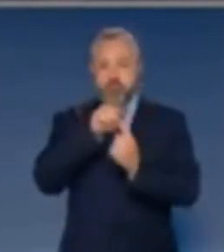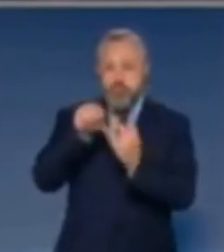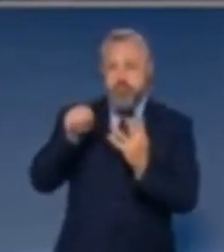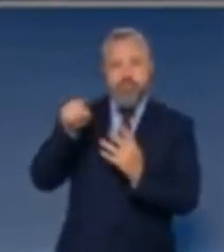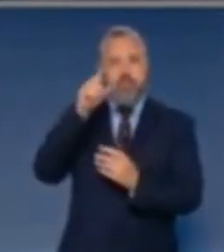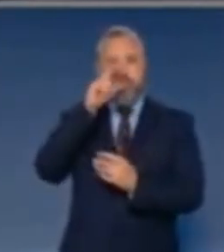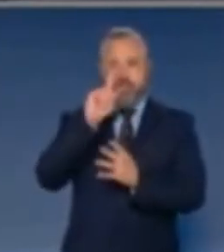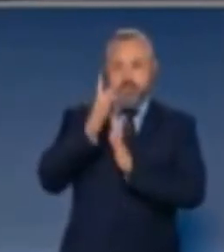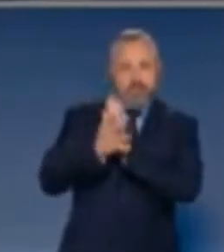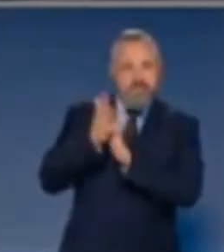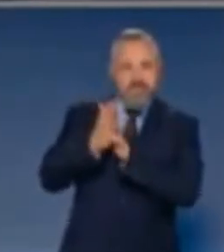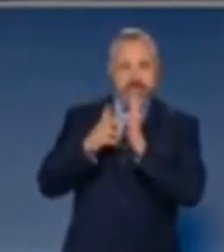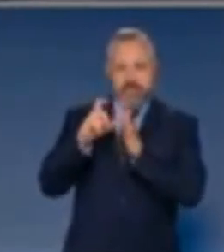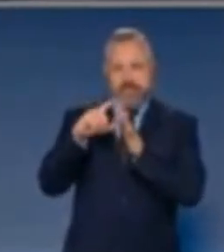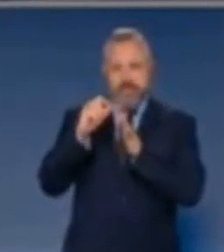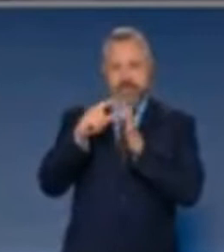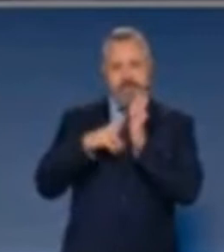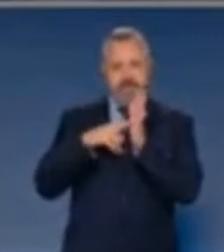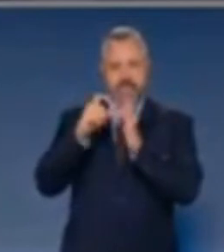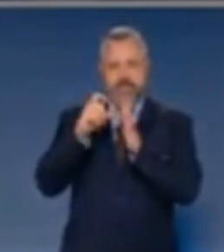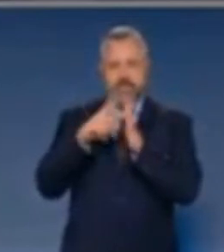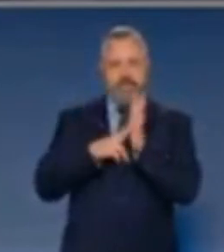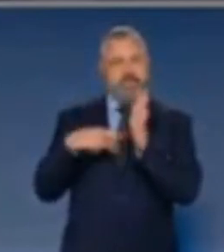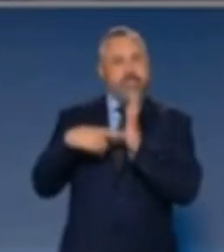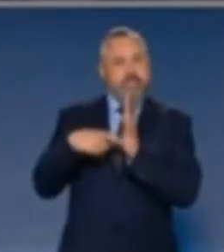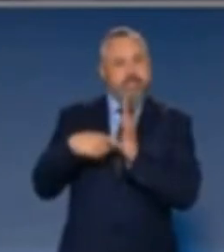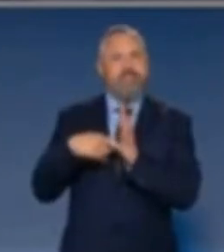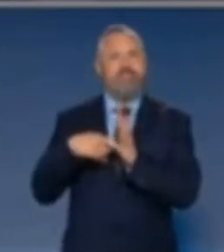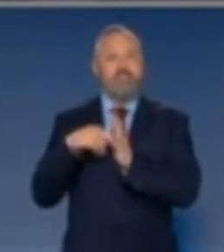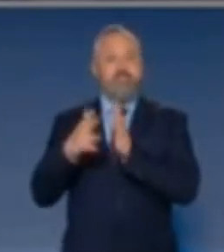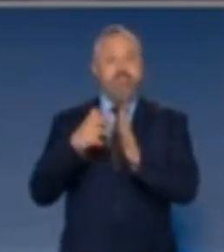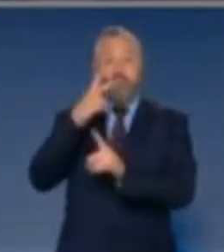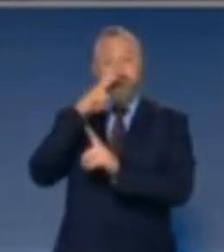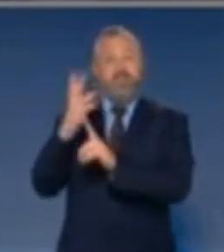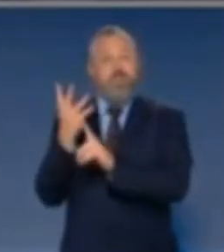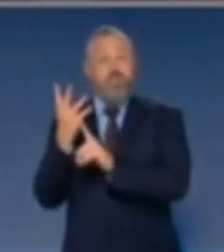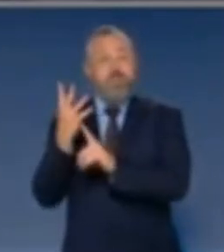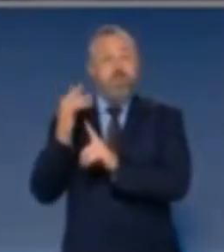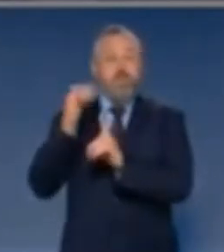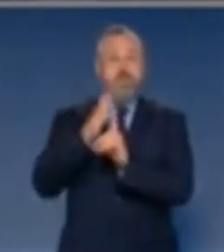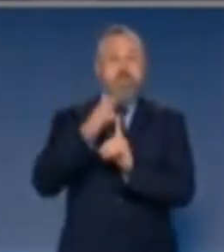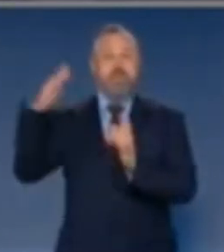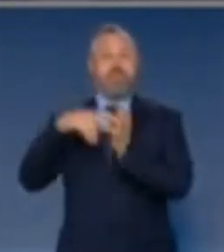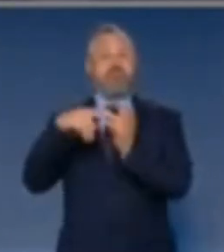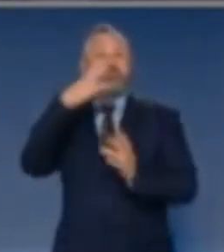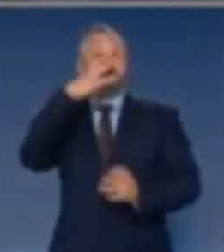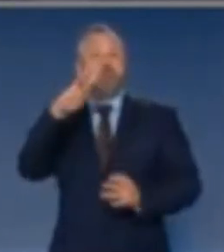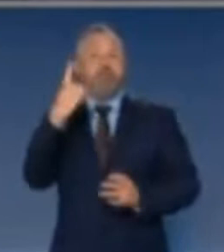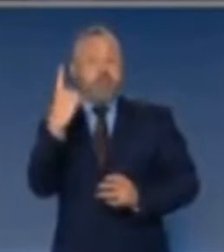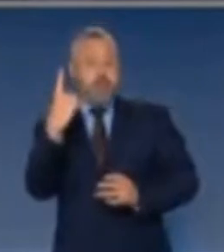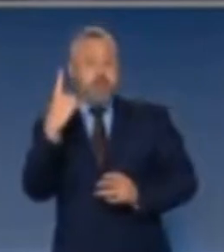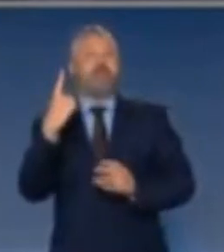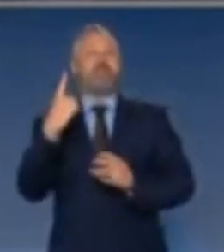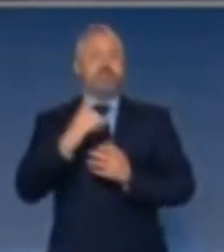for the purpose of private health insurance from 24 to 31, and it removes any age barrier for people with a disability to